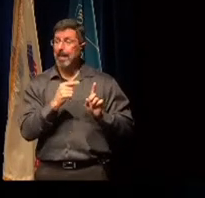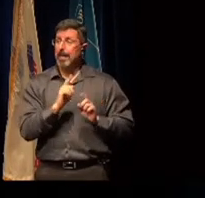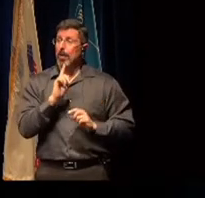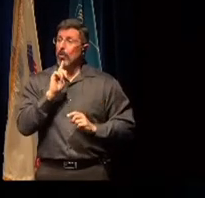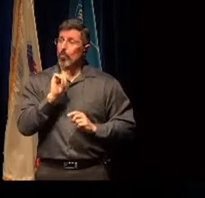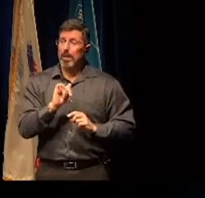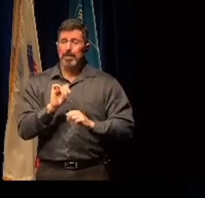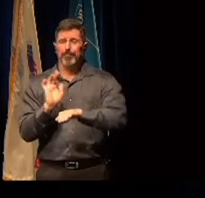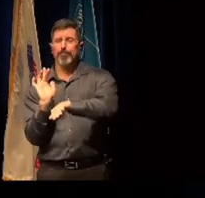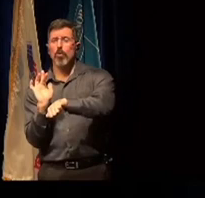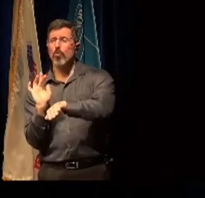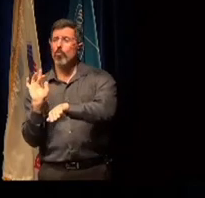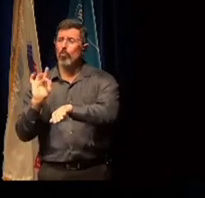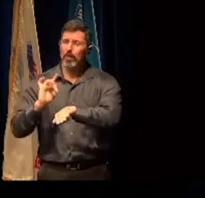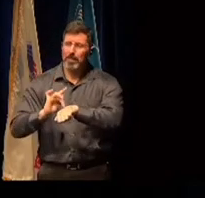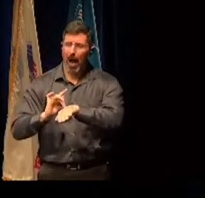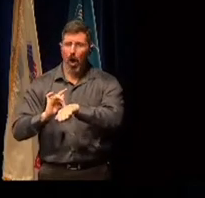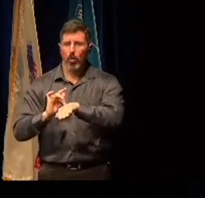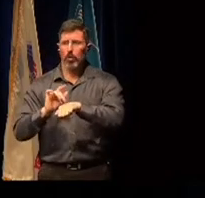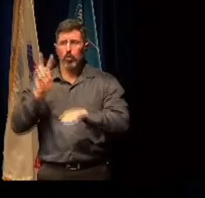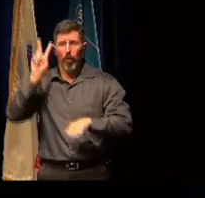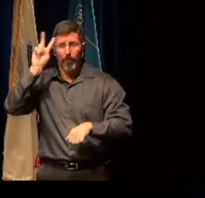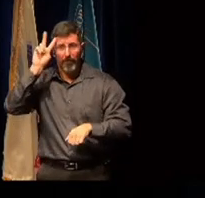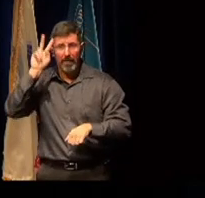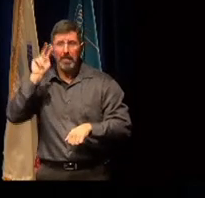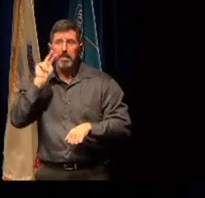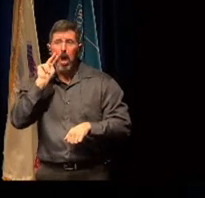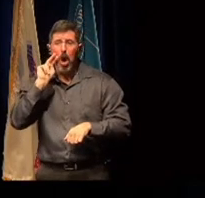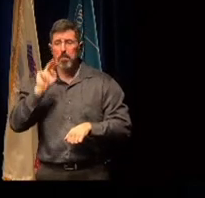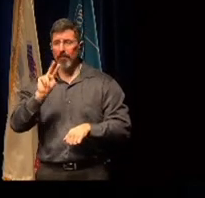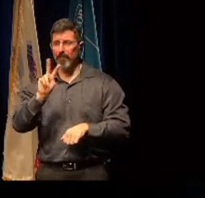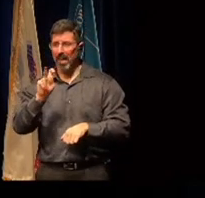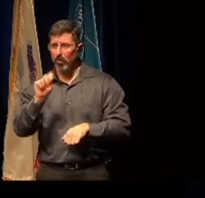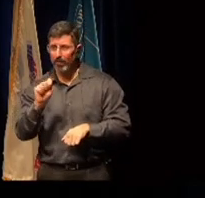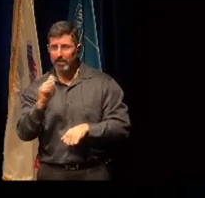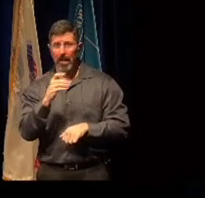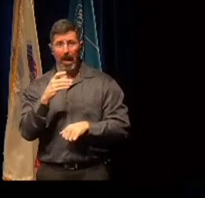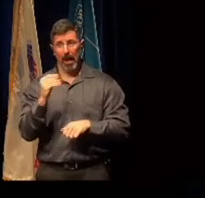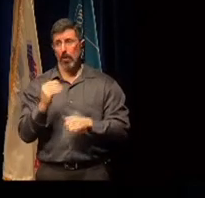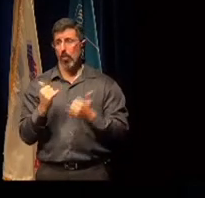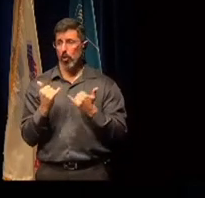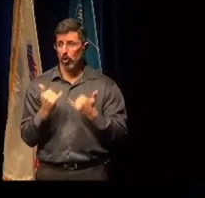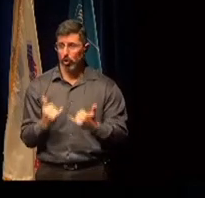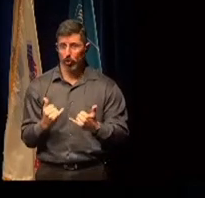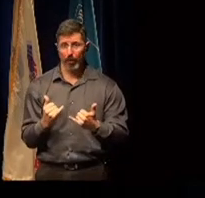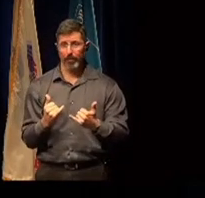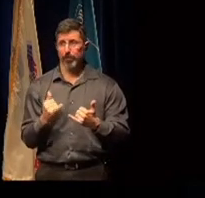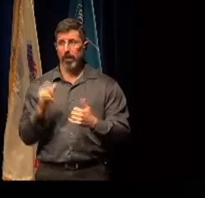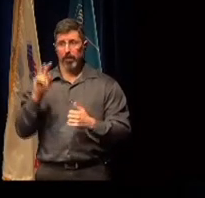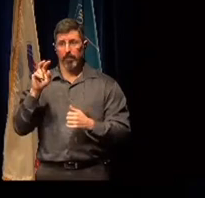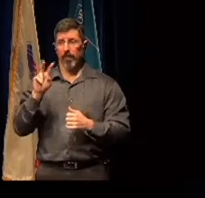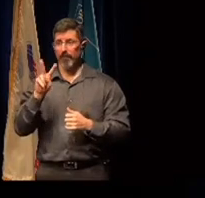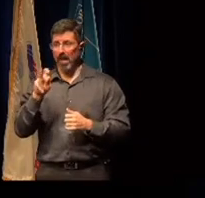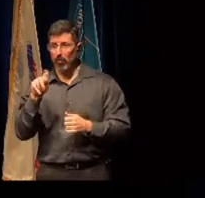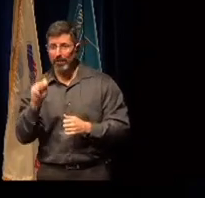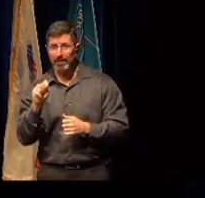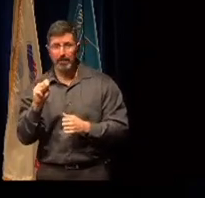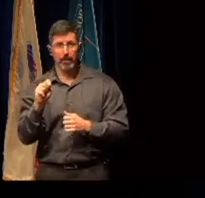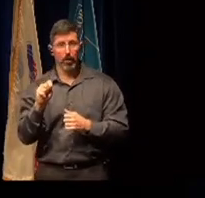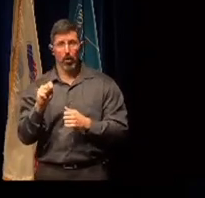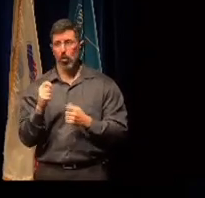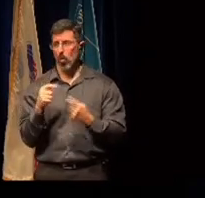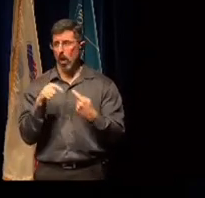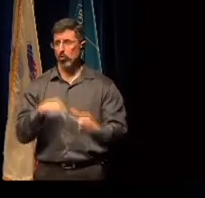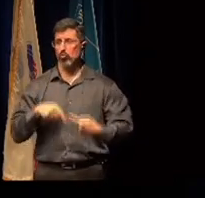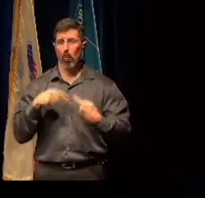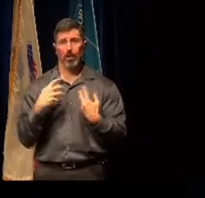his generation of Vietnam veterans, as well as the current generation of veterans who share in the struggle to heal